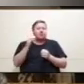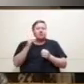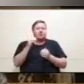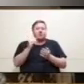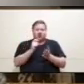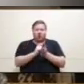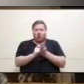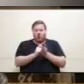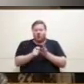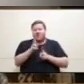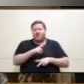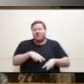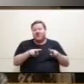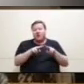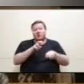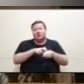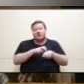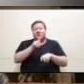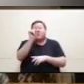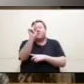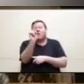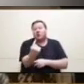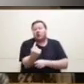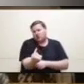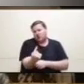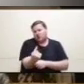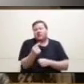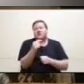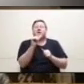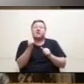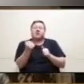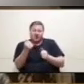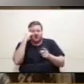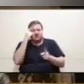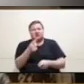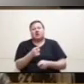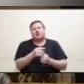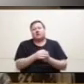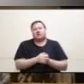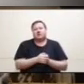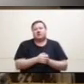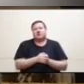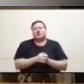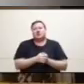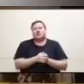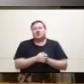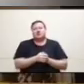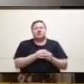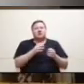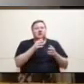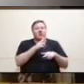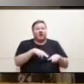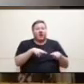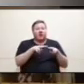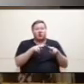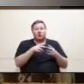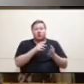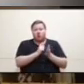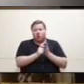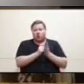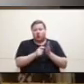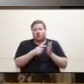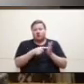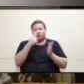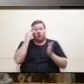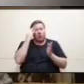contract ourselves. And if we know the value of the contract, we already know that this one will be more